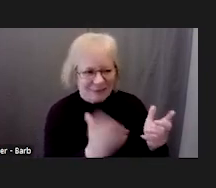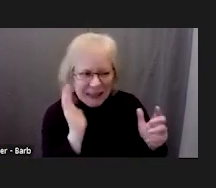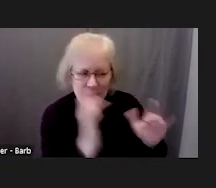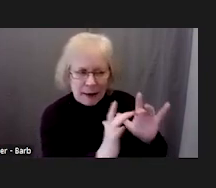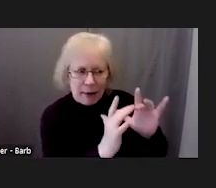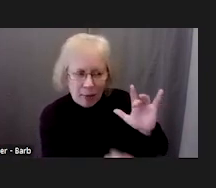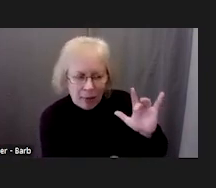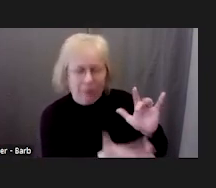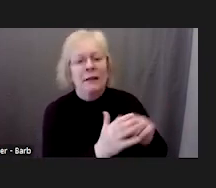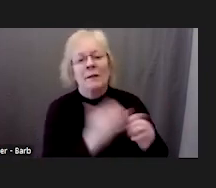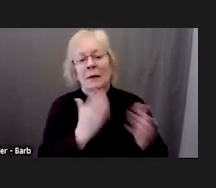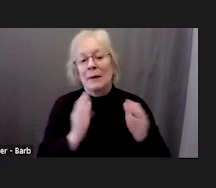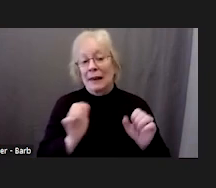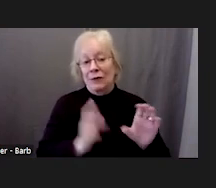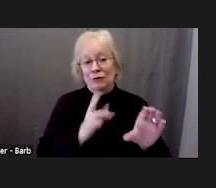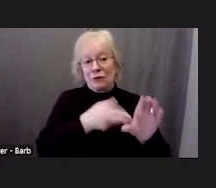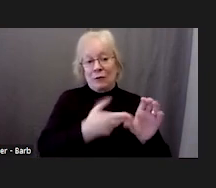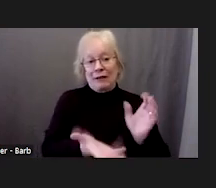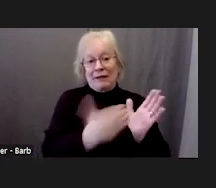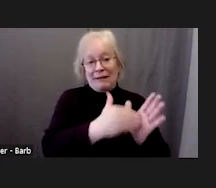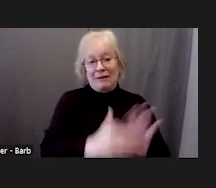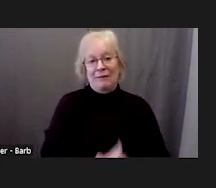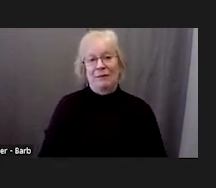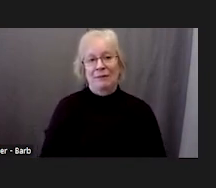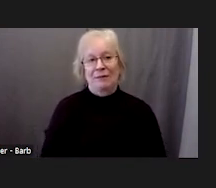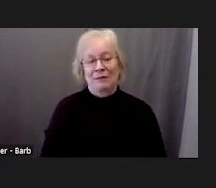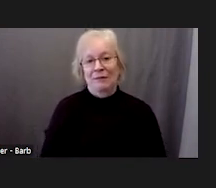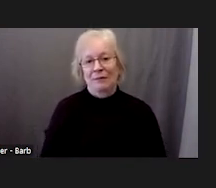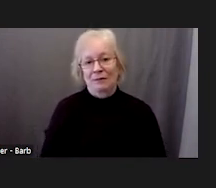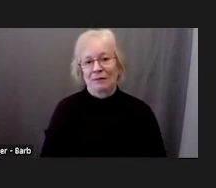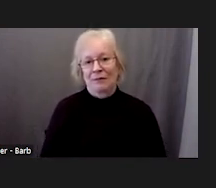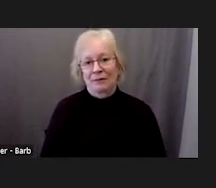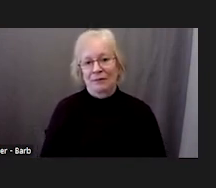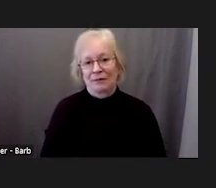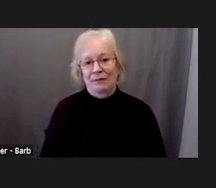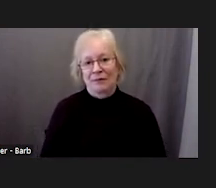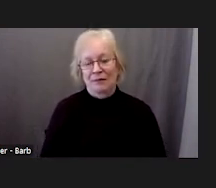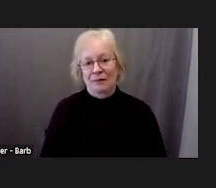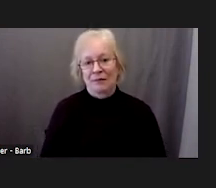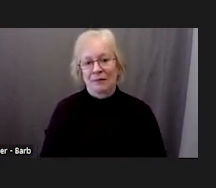be able to join up again. I lost you for a second, Tamara.